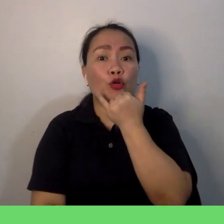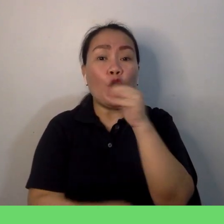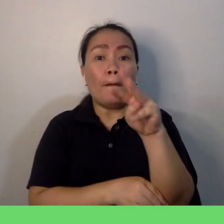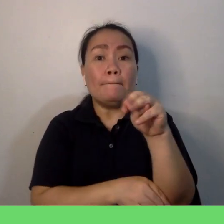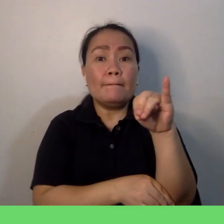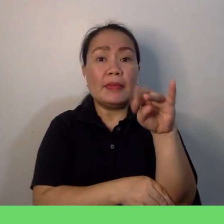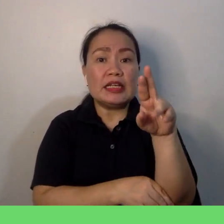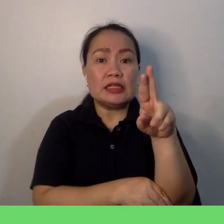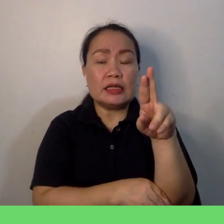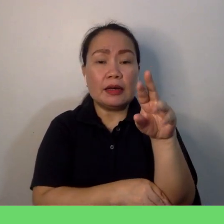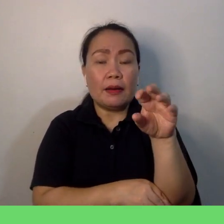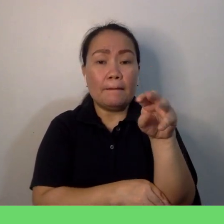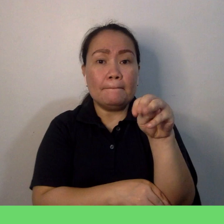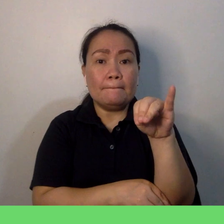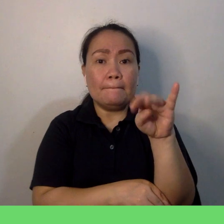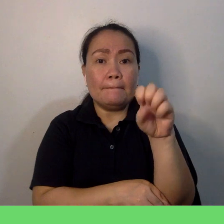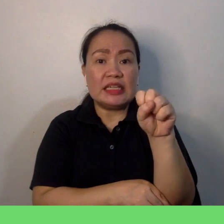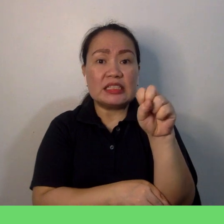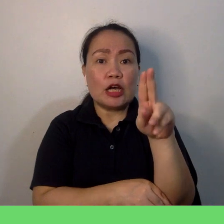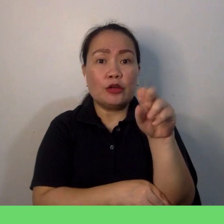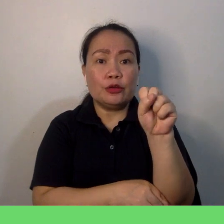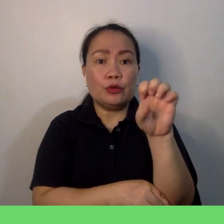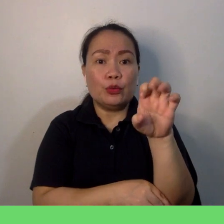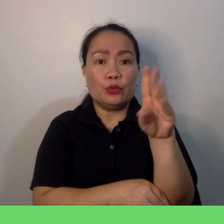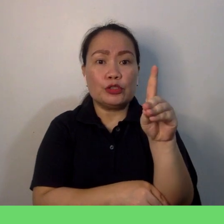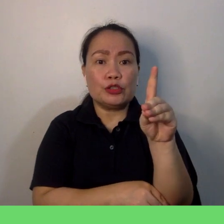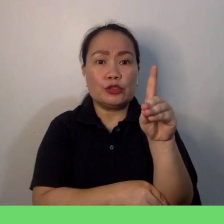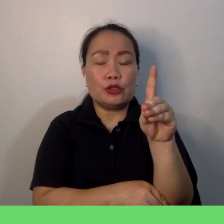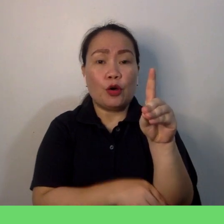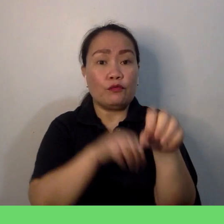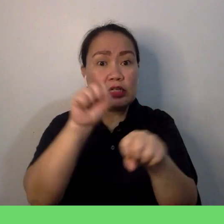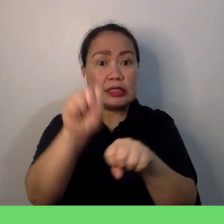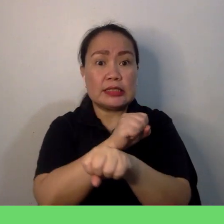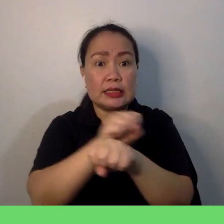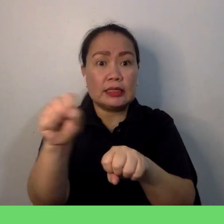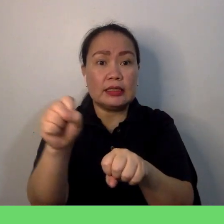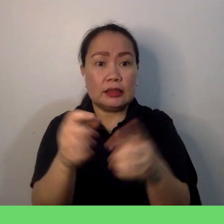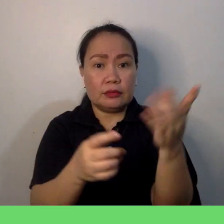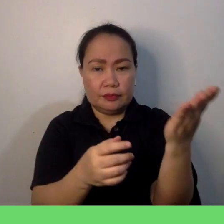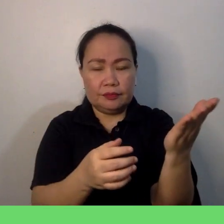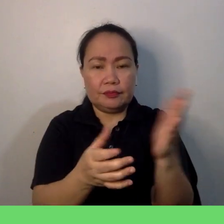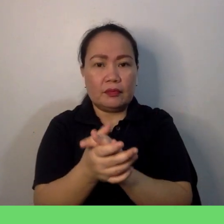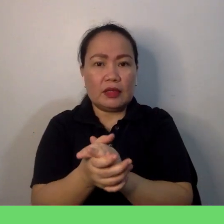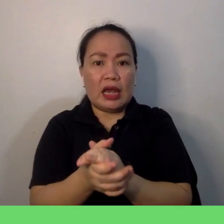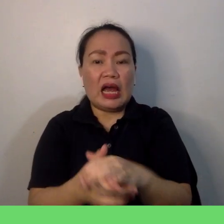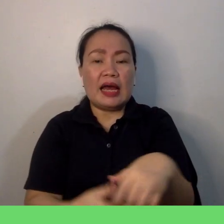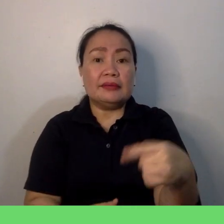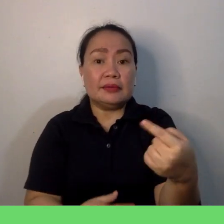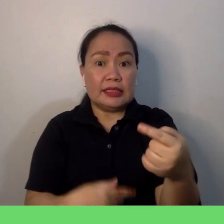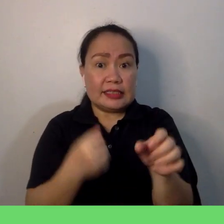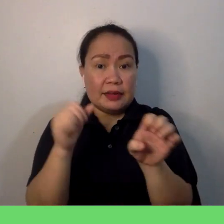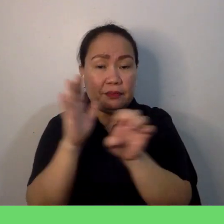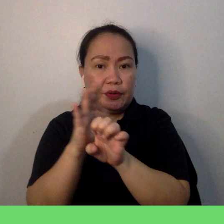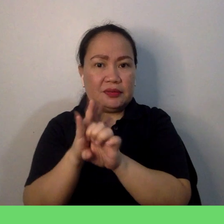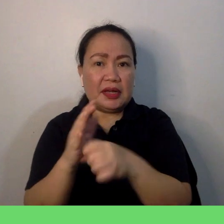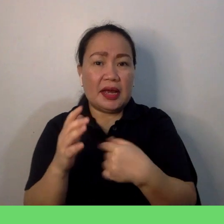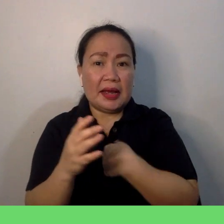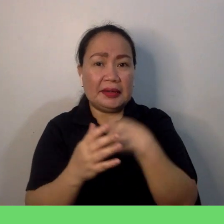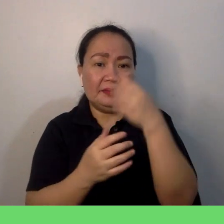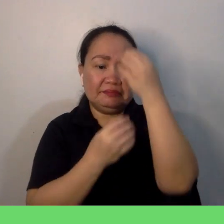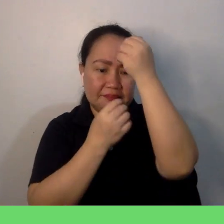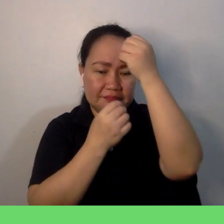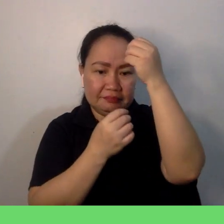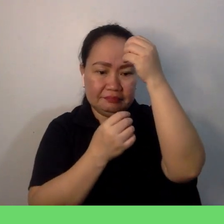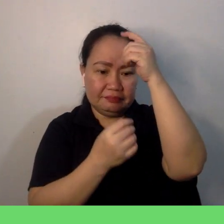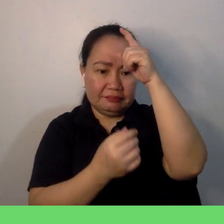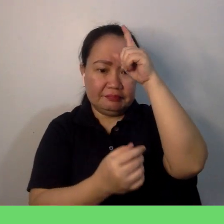him 200%. Okay, so this is one of the misuse of statistics because minsan sinasabi natin,